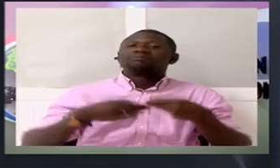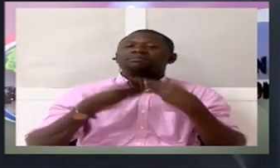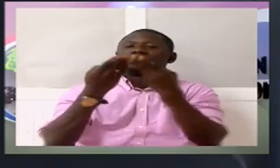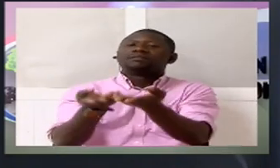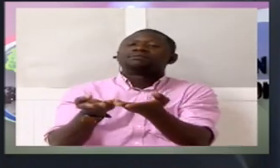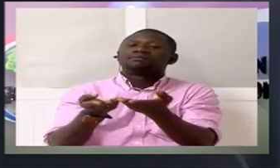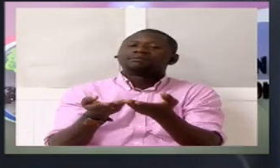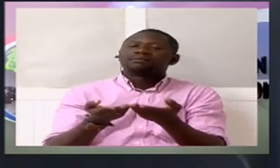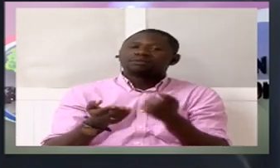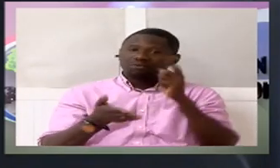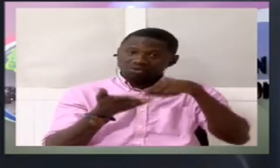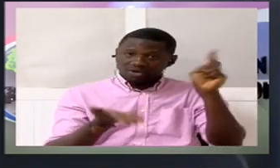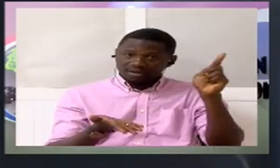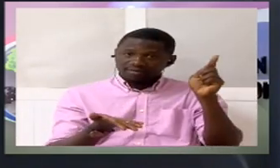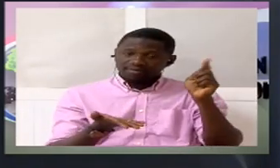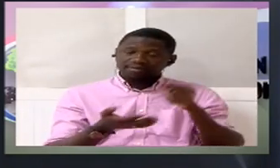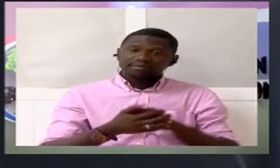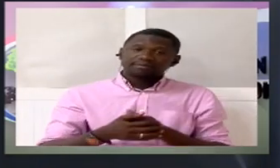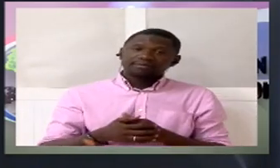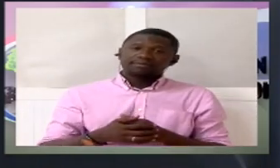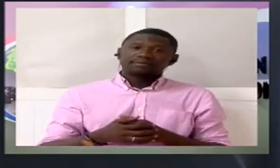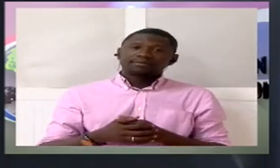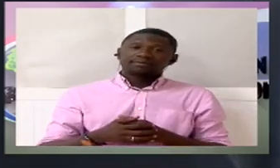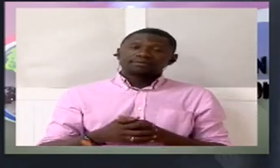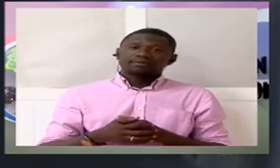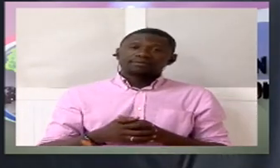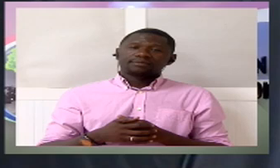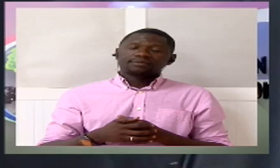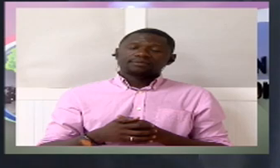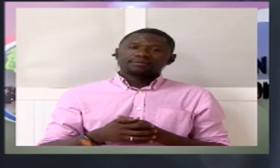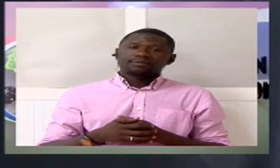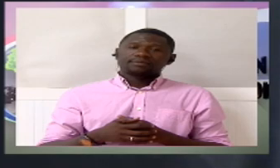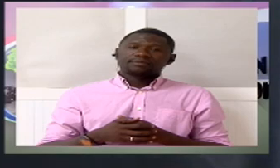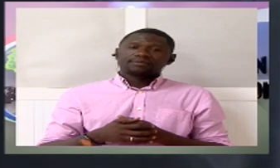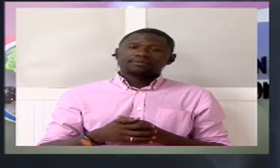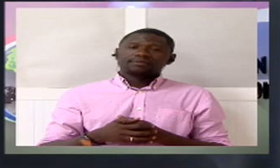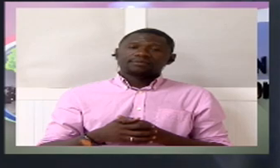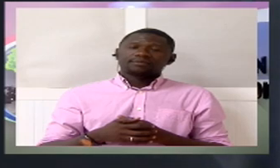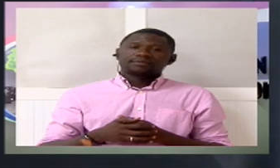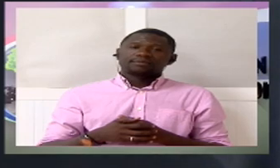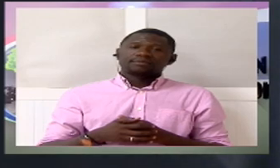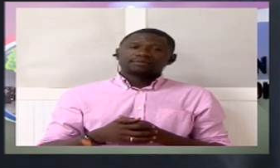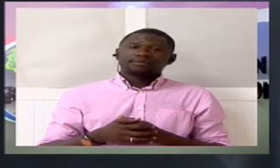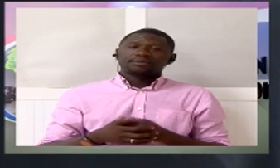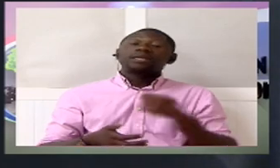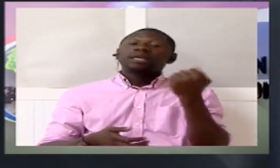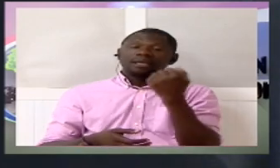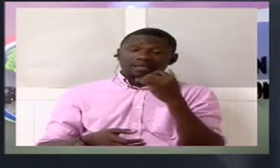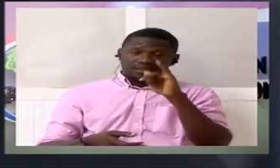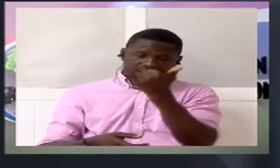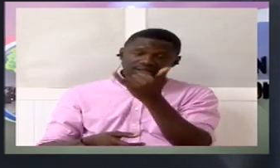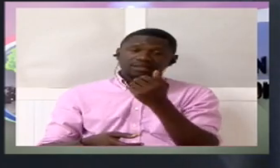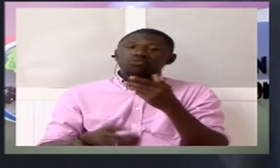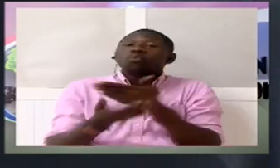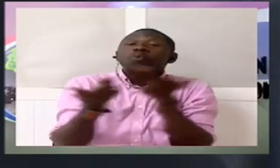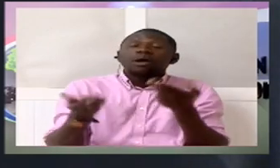ulketa fenleti membota Yaya Jame la Karola. Well, I didn't call executive order because Akawaya Jamelea. Yes, that was why